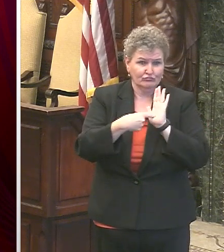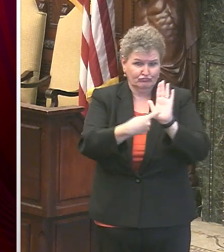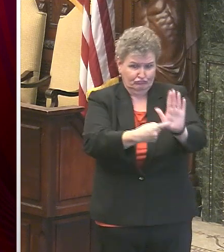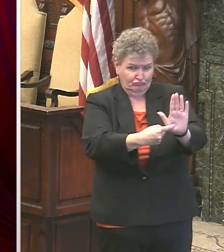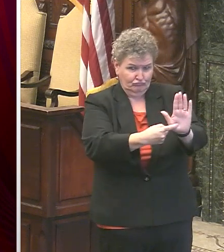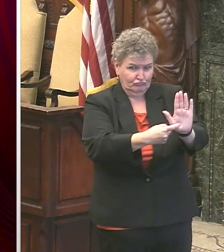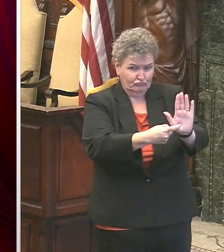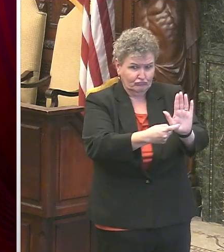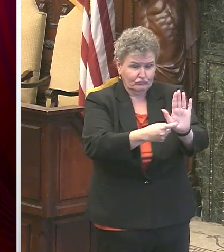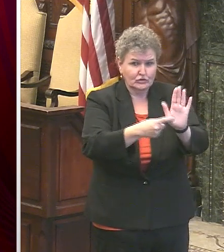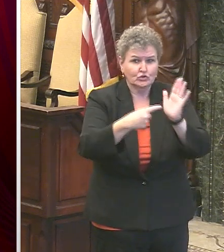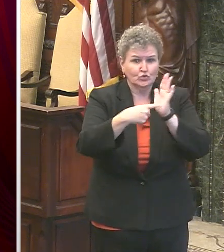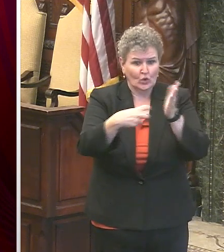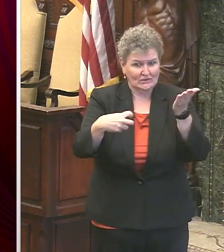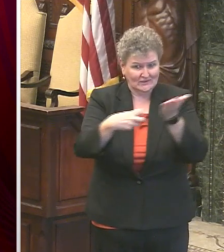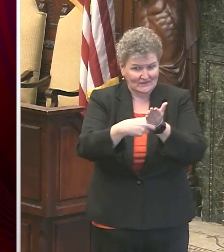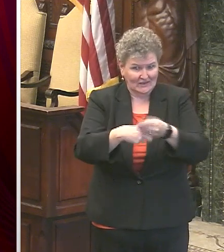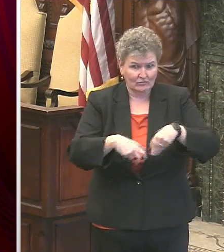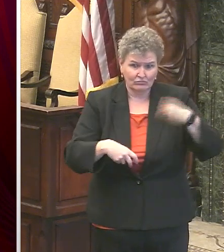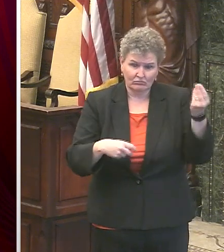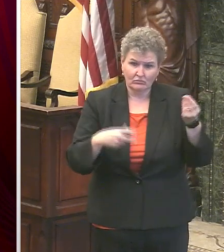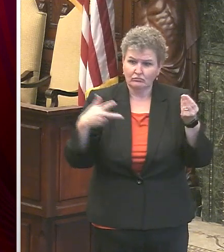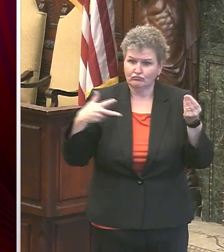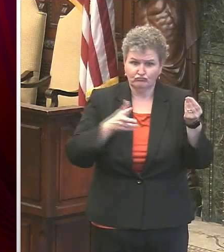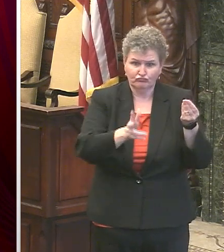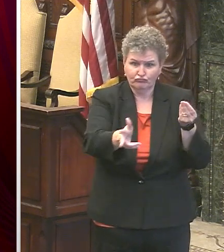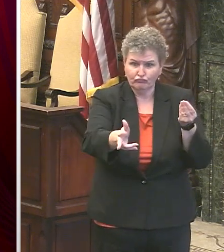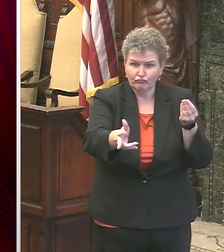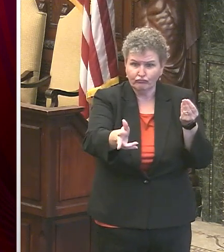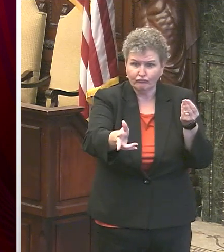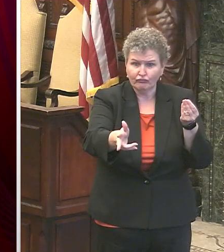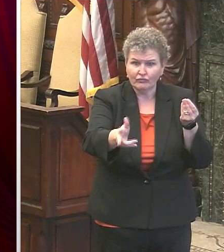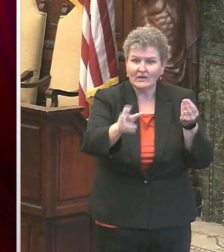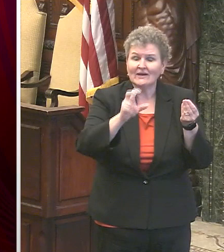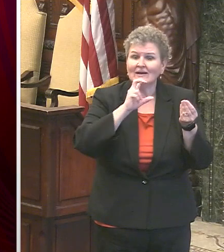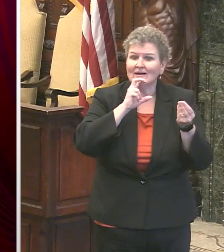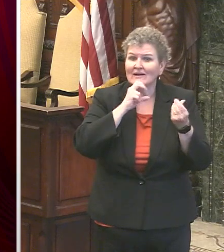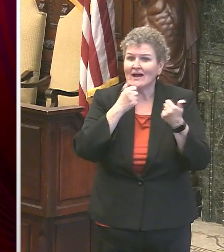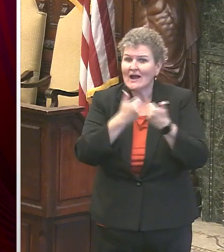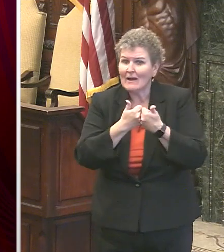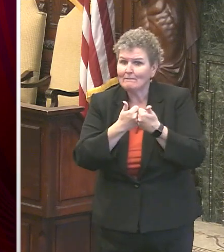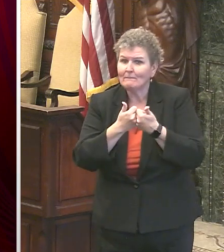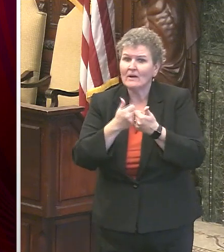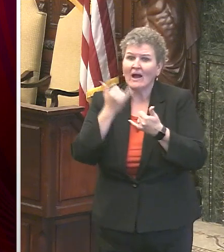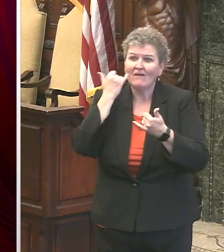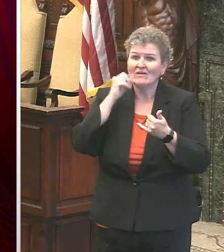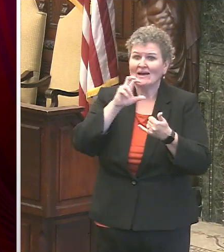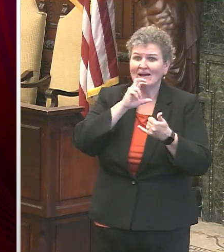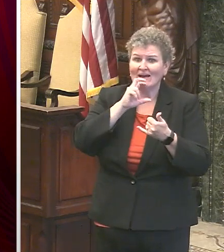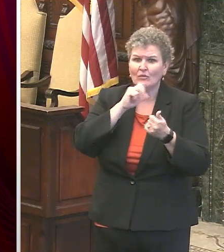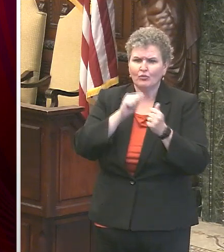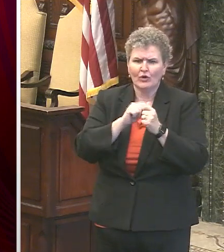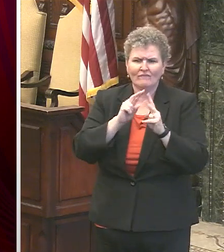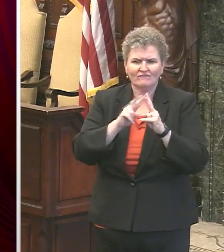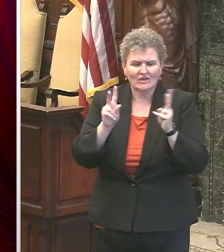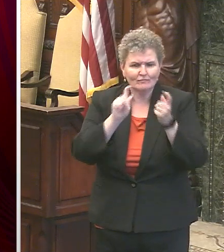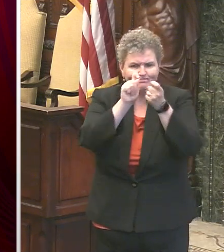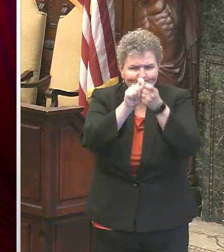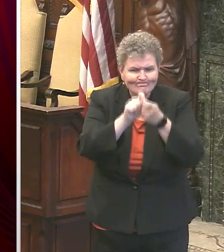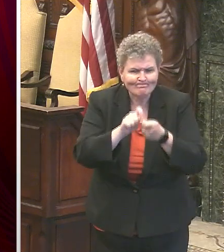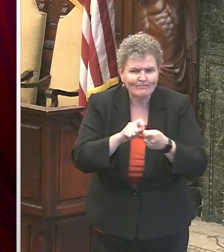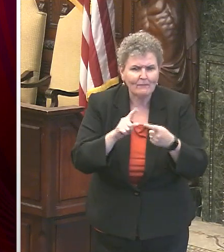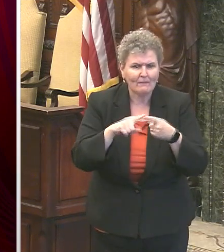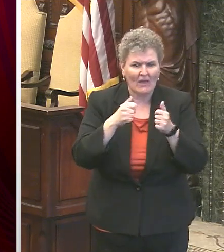the facility. The Eagles, one thing I do know about the Eagles is they're very precise when it comes to